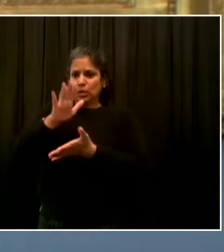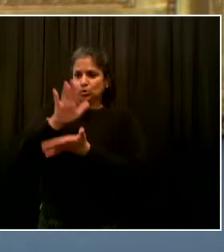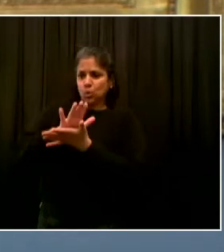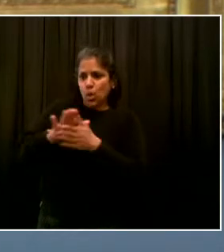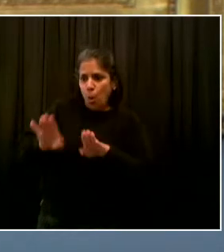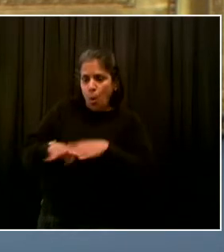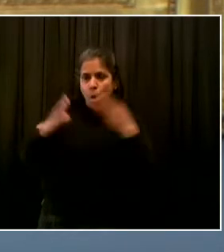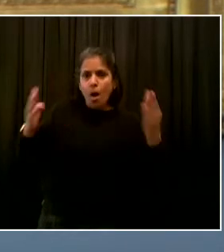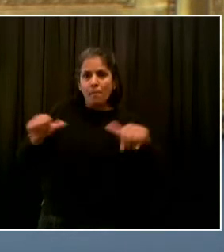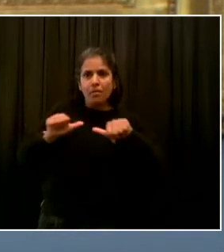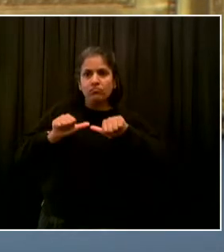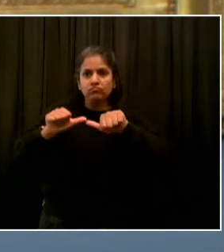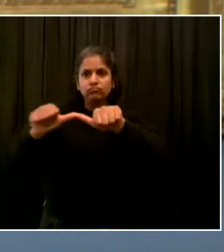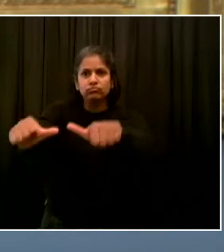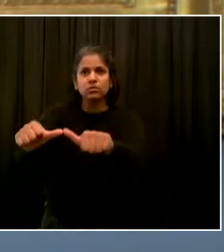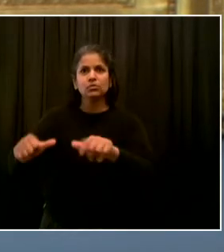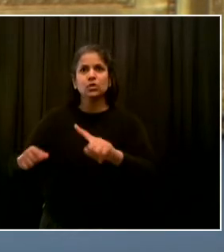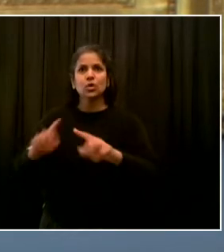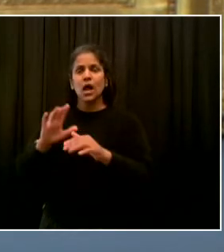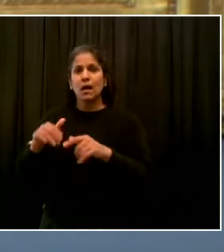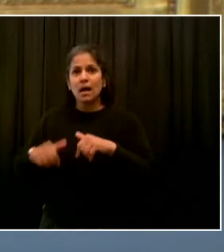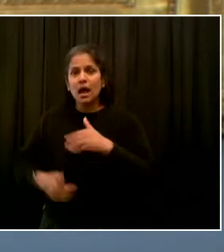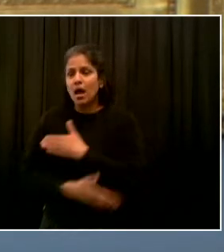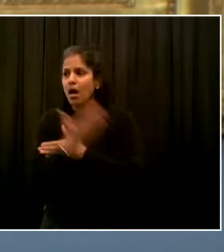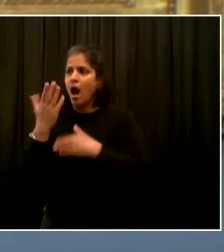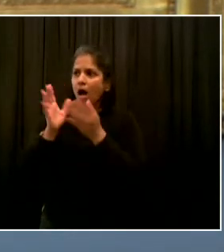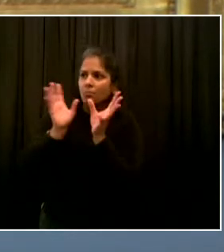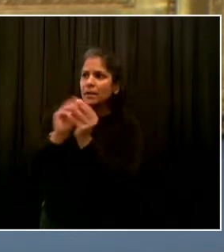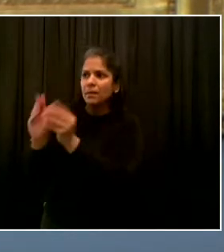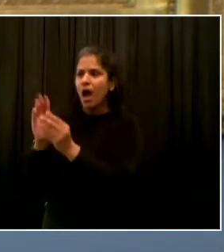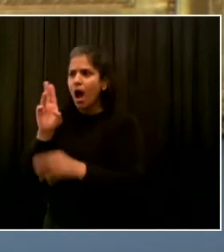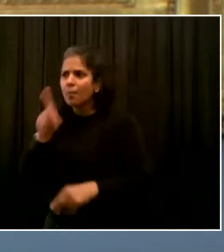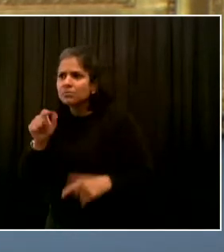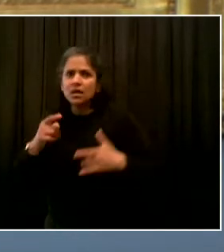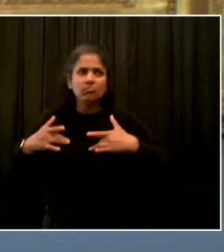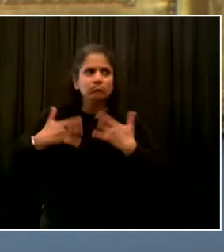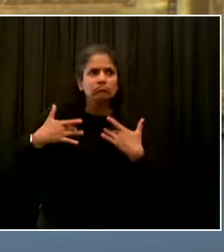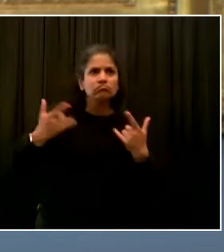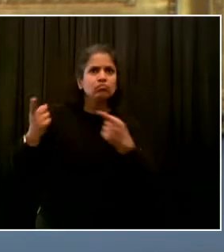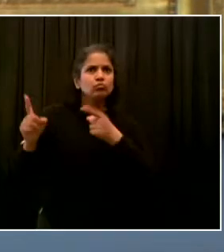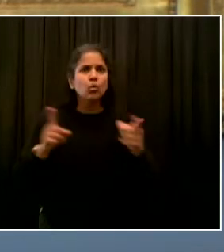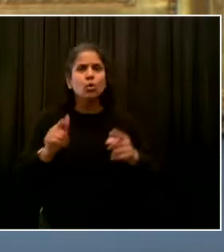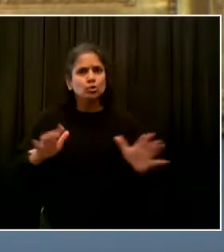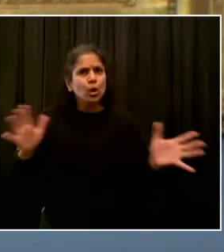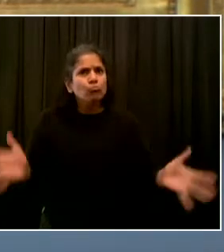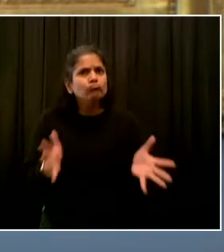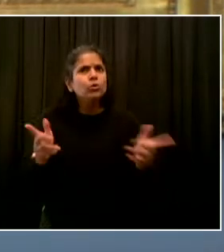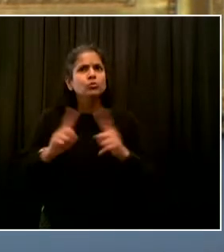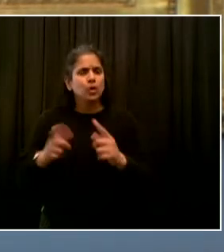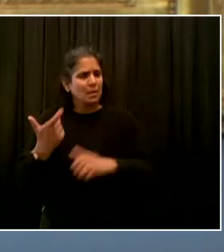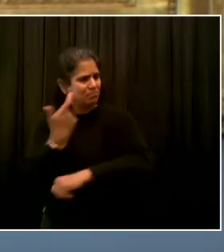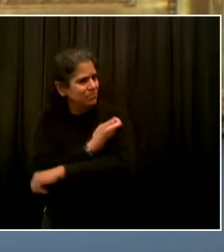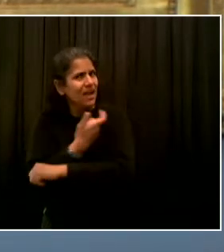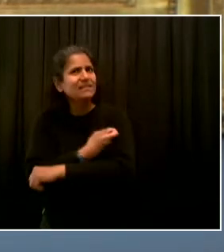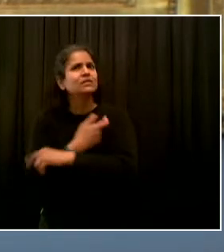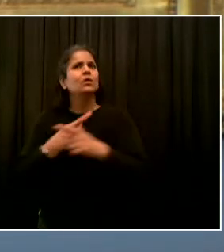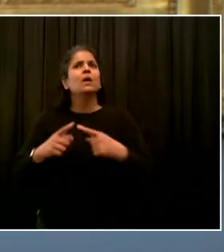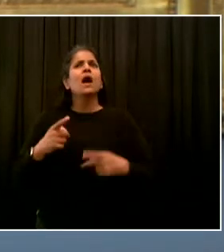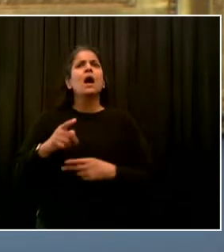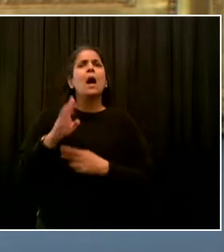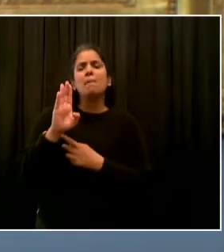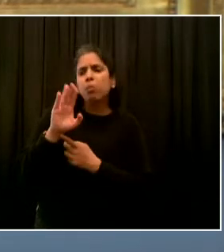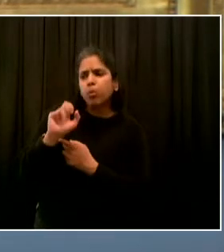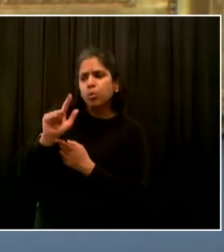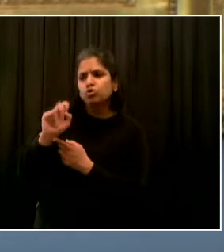meetings. But I want to encourage everyone to get vaccinated, boosted, and something that probably many of you are going to